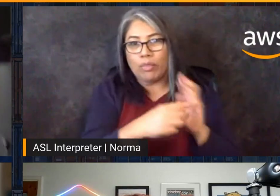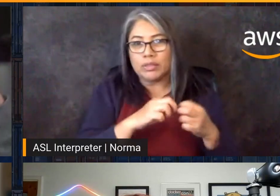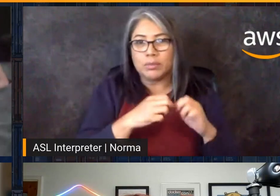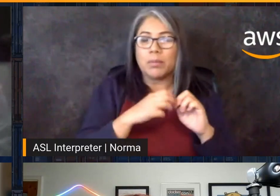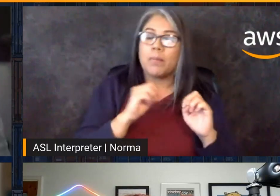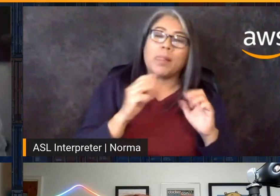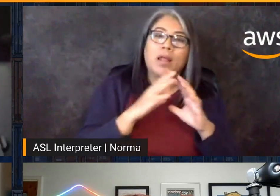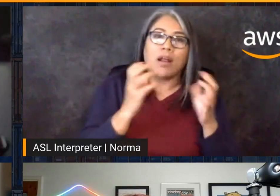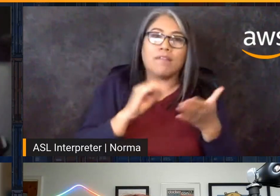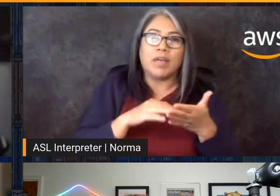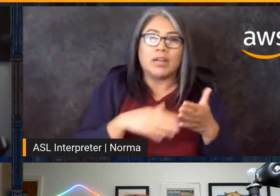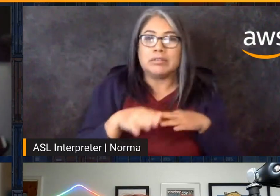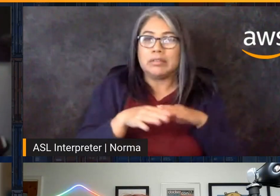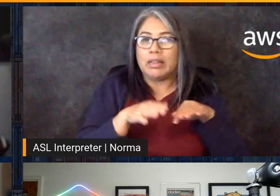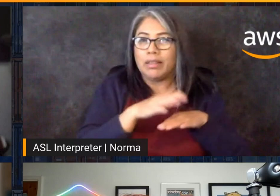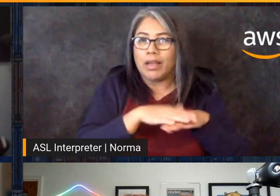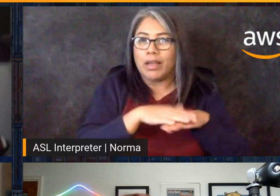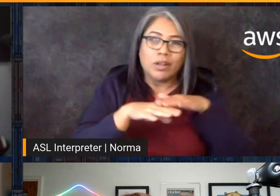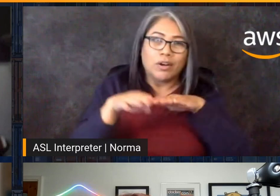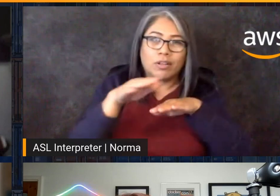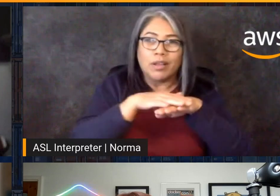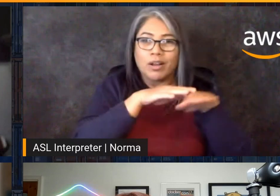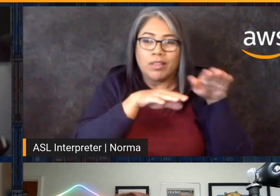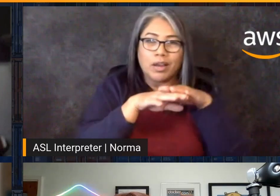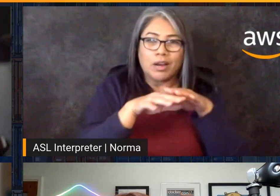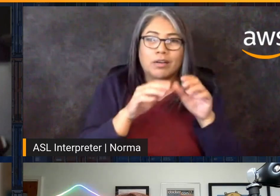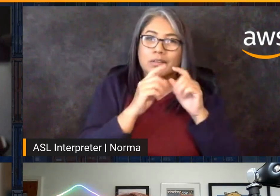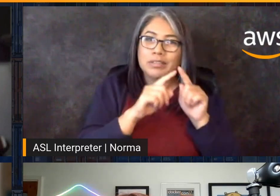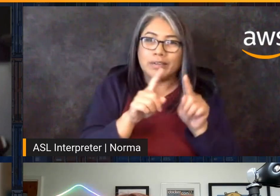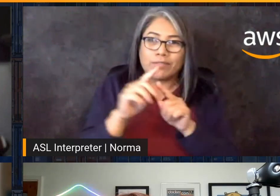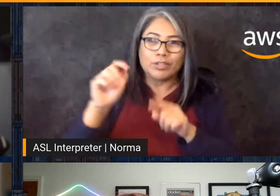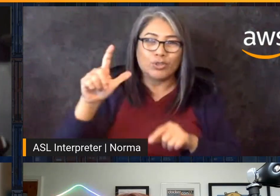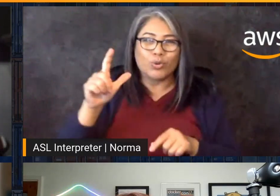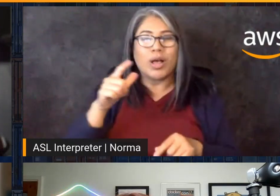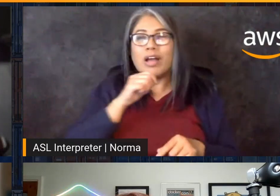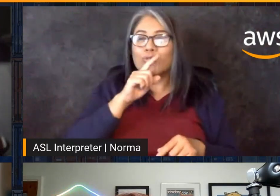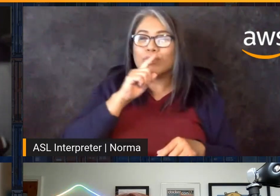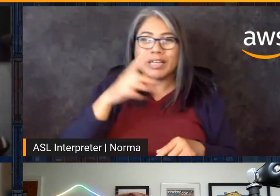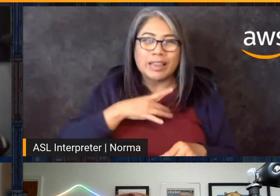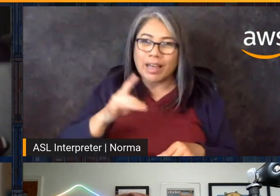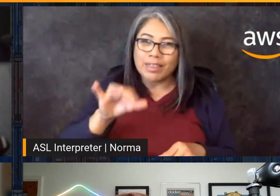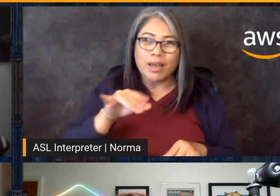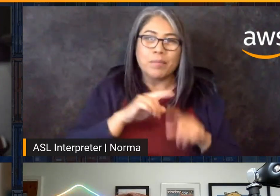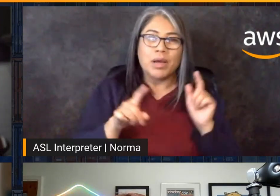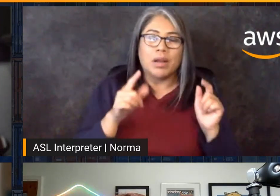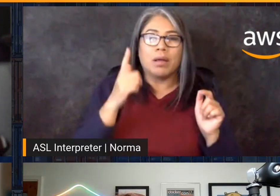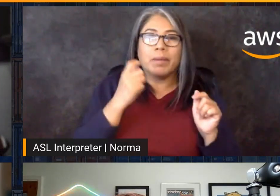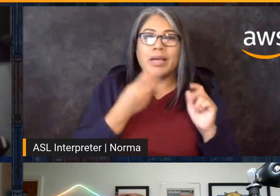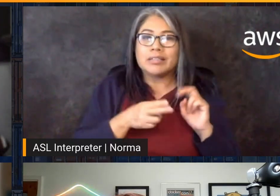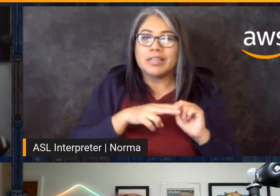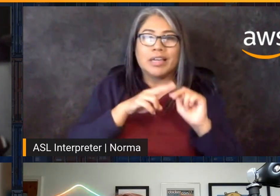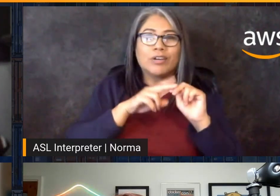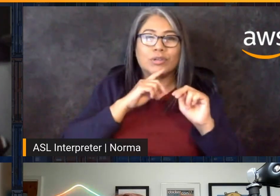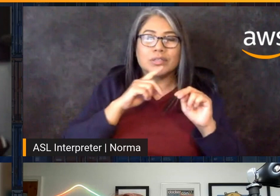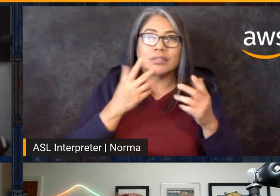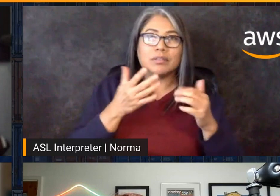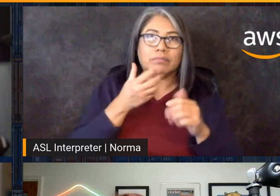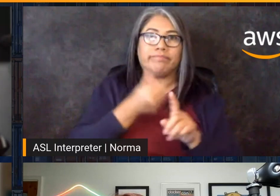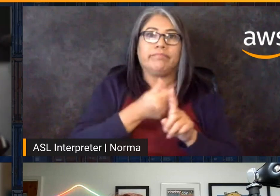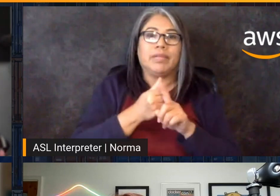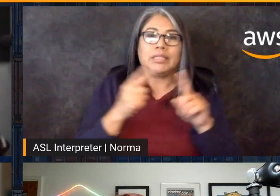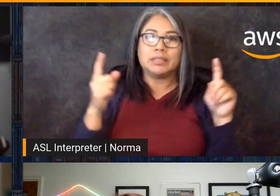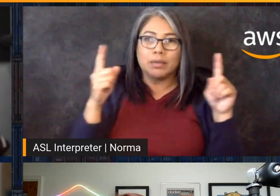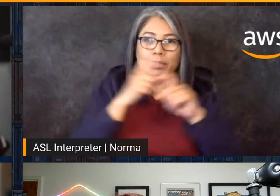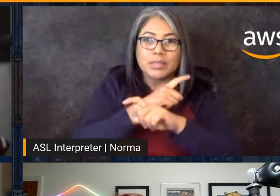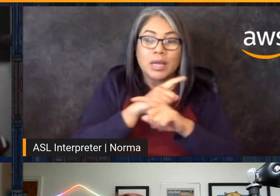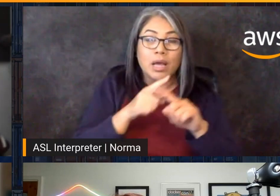like layering different tooling on top of each other, which I don't necessarily like, but just because it increases complexity. But maybe there's something